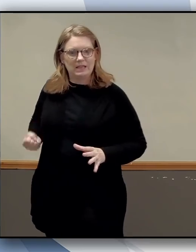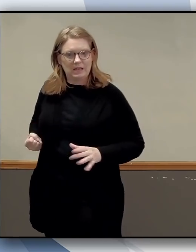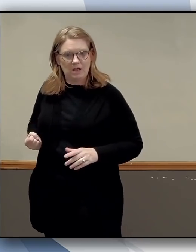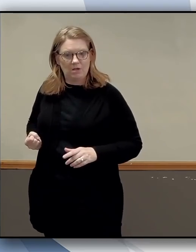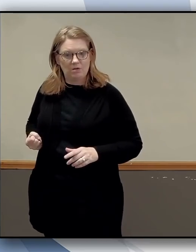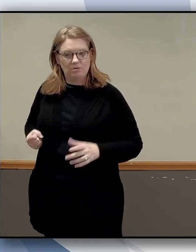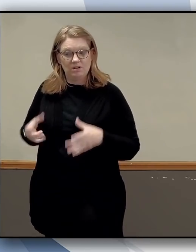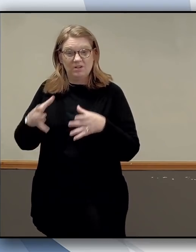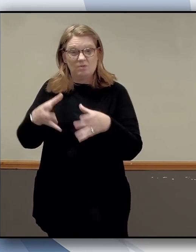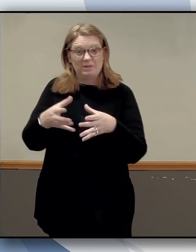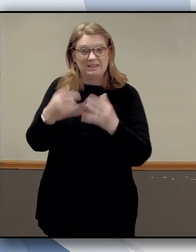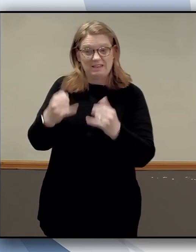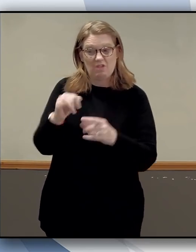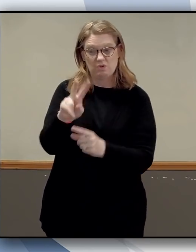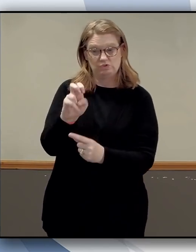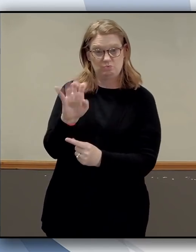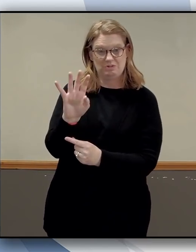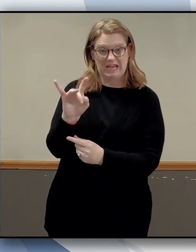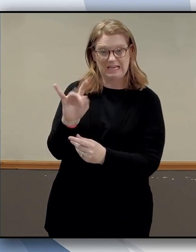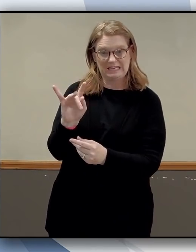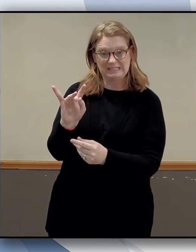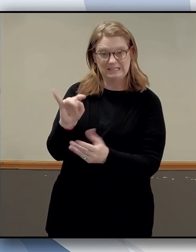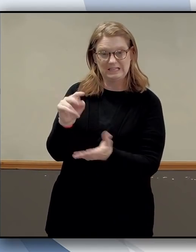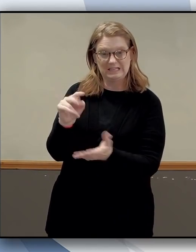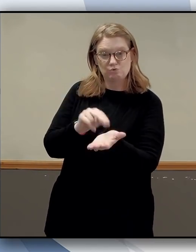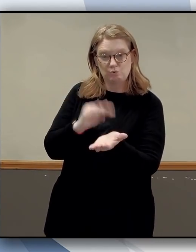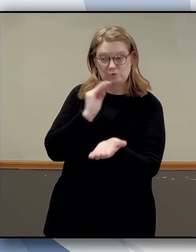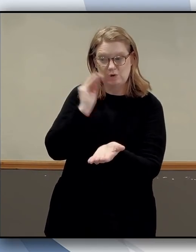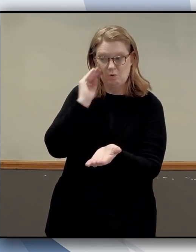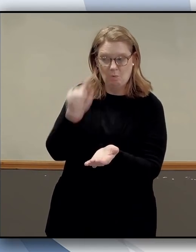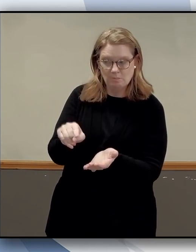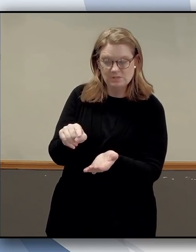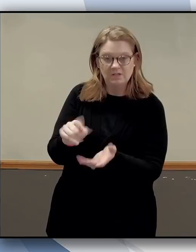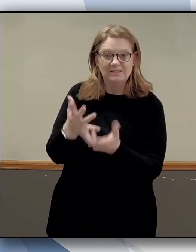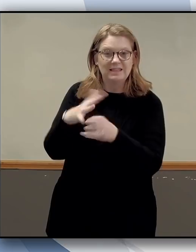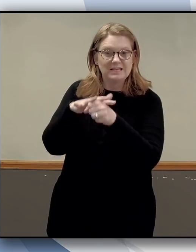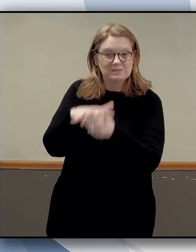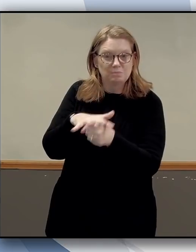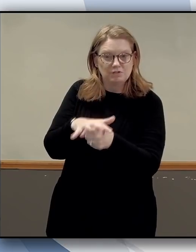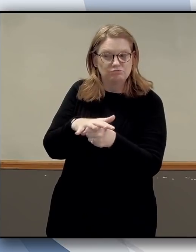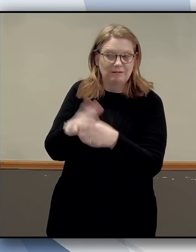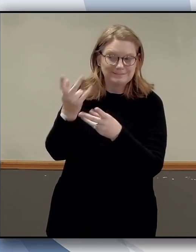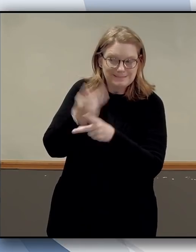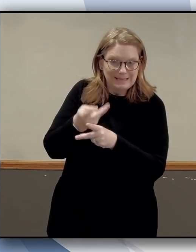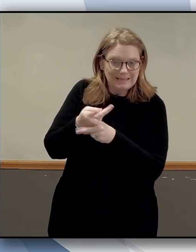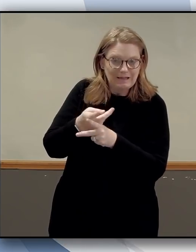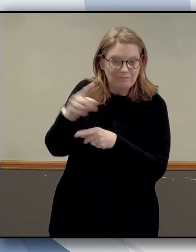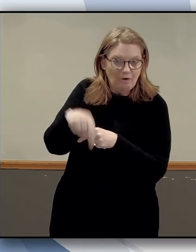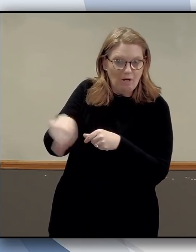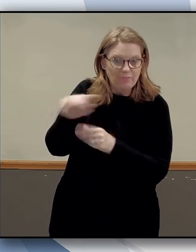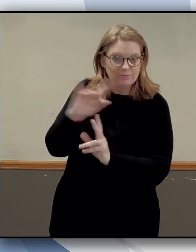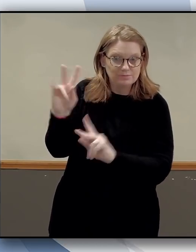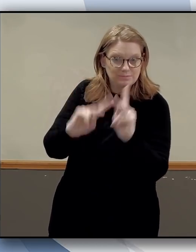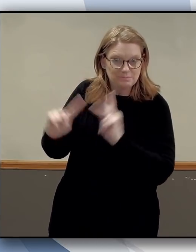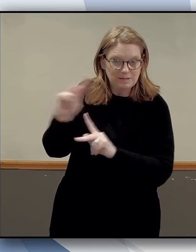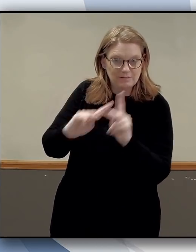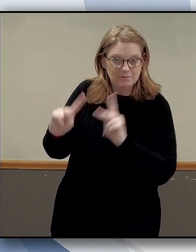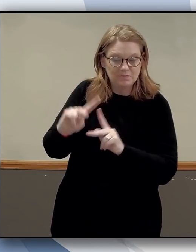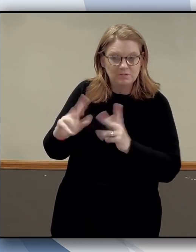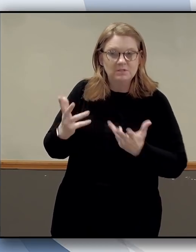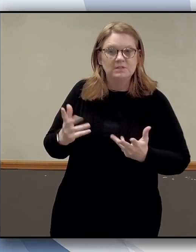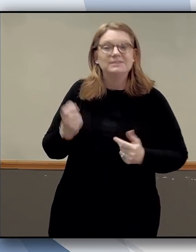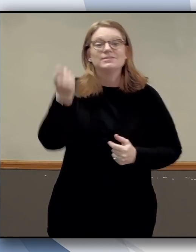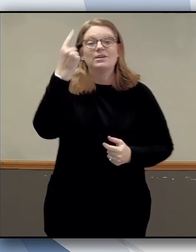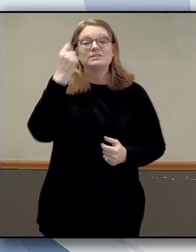and shortages to serve those vulnerable populations. And we need to have a behavior change to